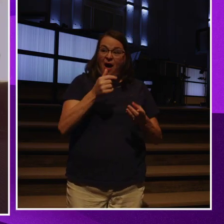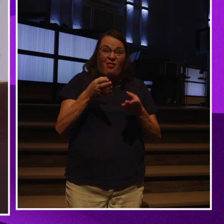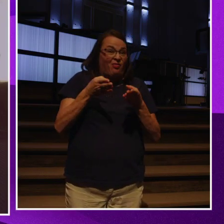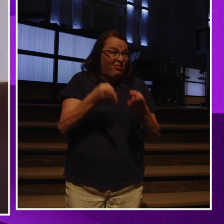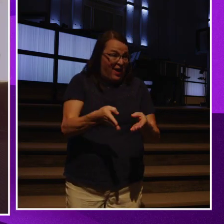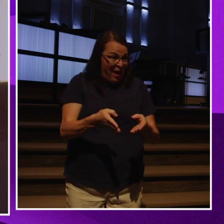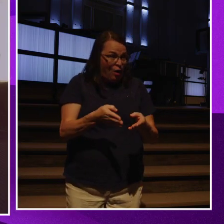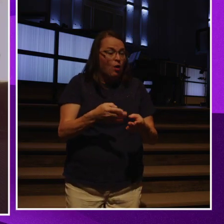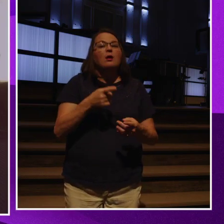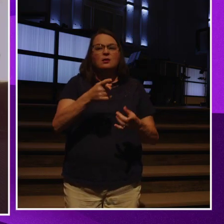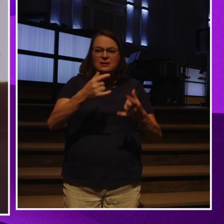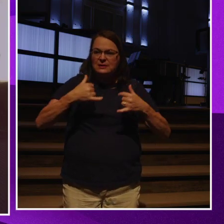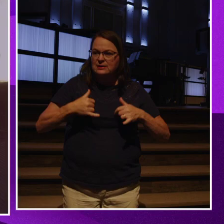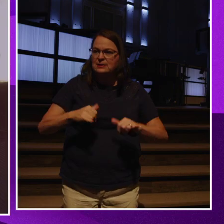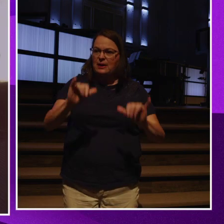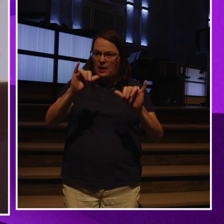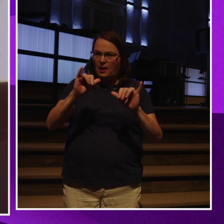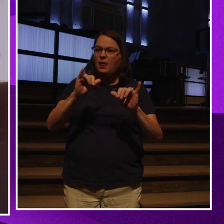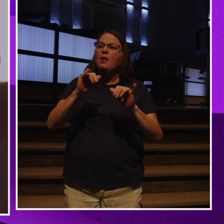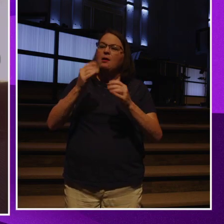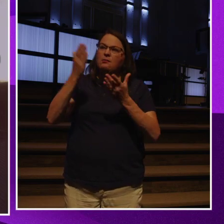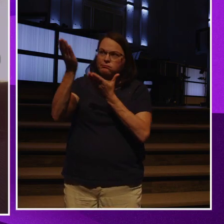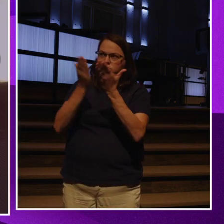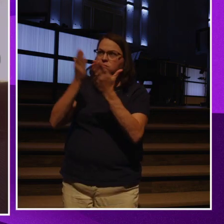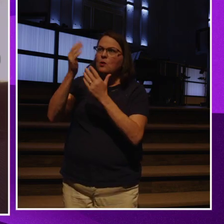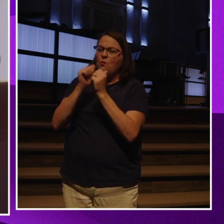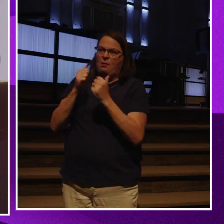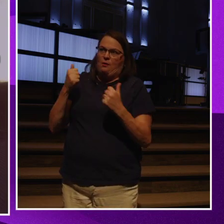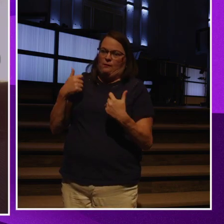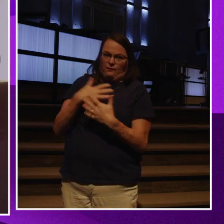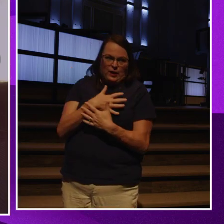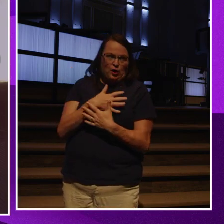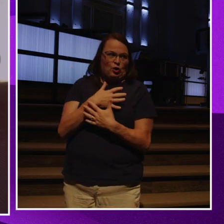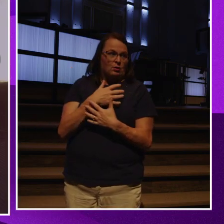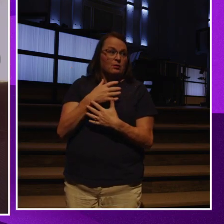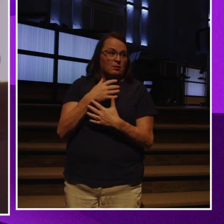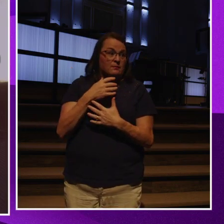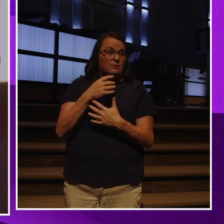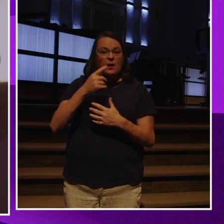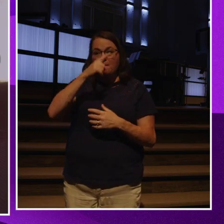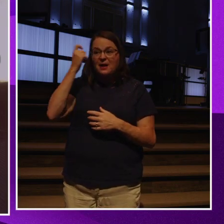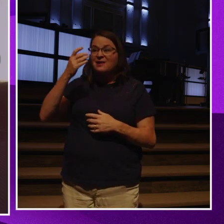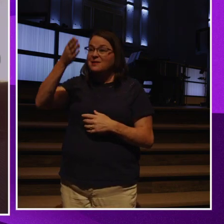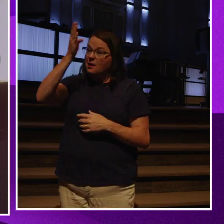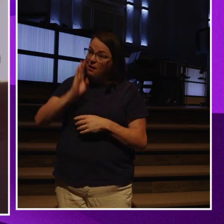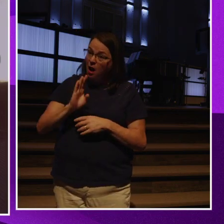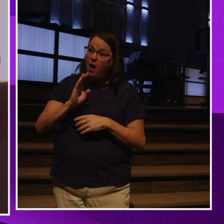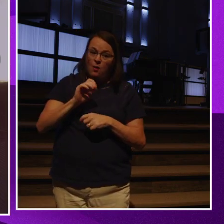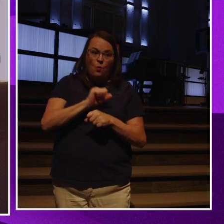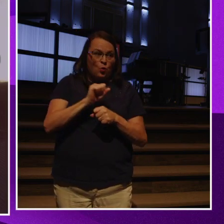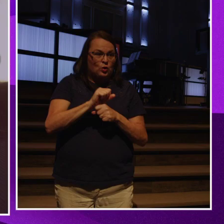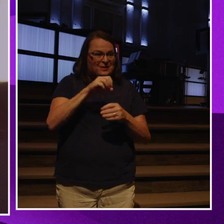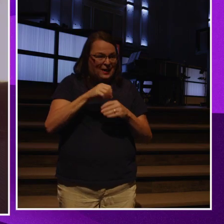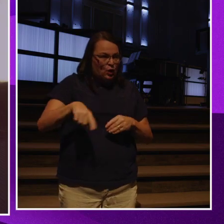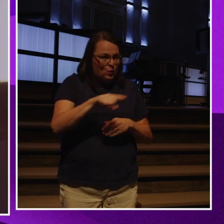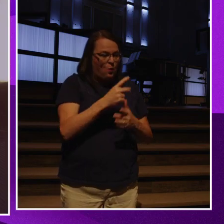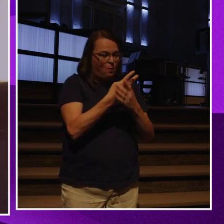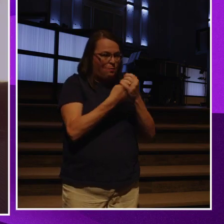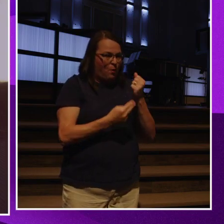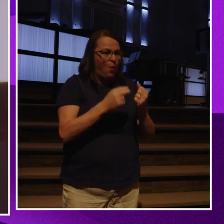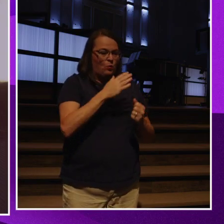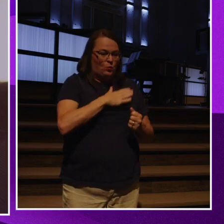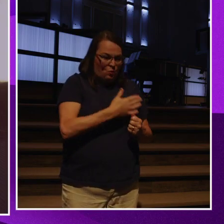own salvation with fear and trembling. For it is God who works in you, both to will and to work for his good pleasure.